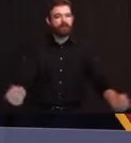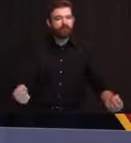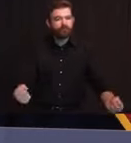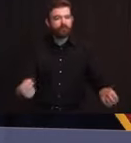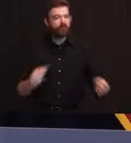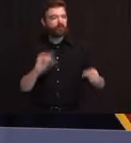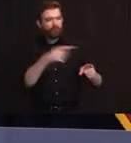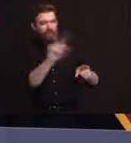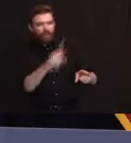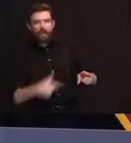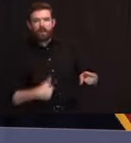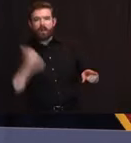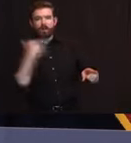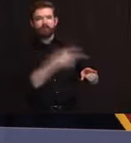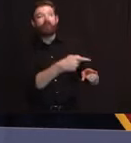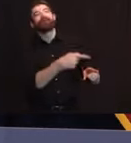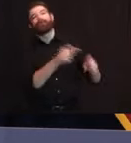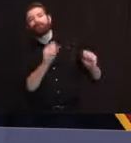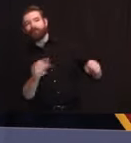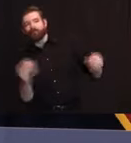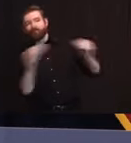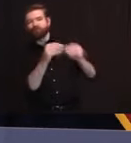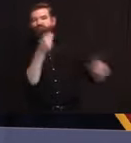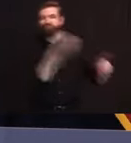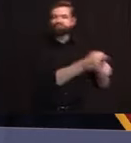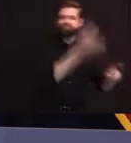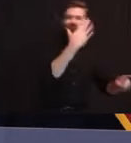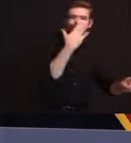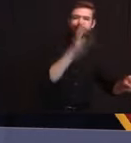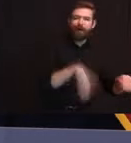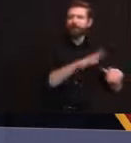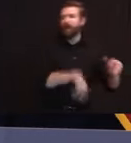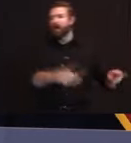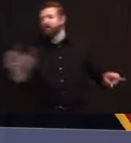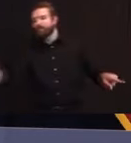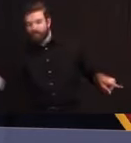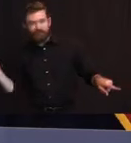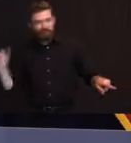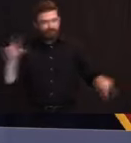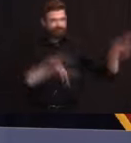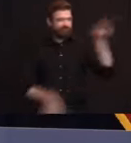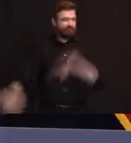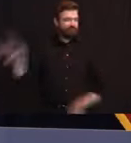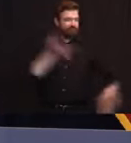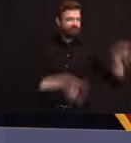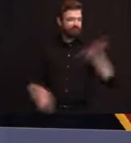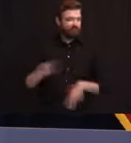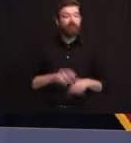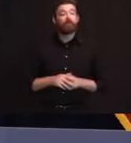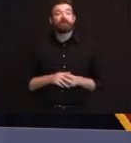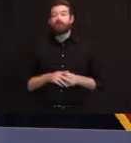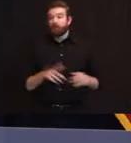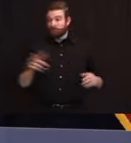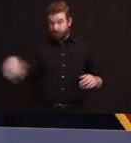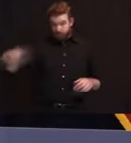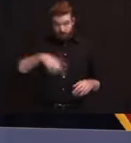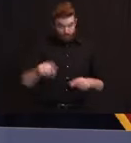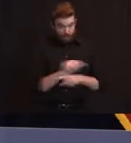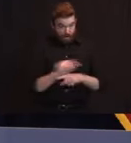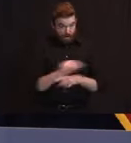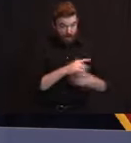severe illness and death. After receiving foundational education, trainees will be educated on cultural competence.